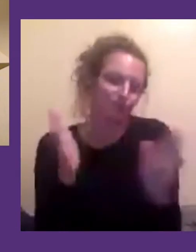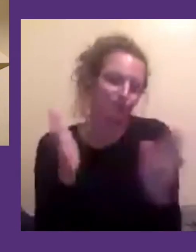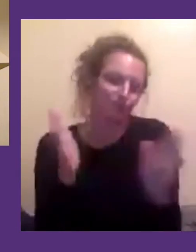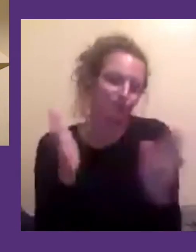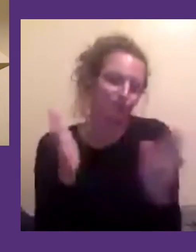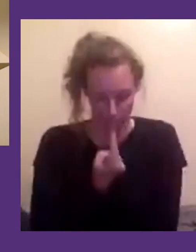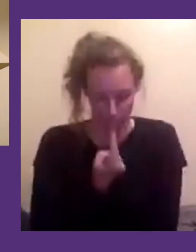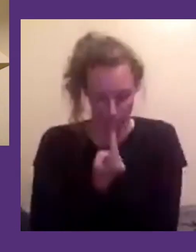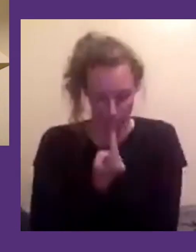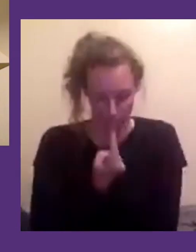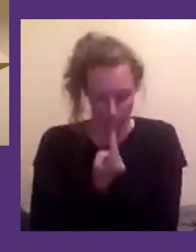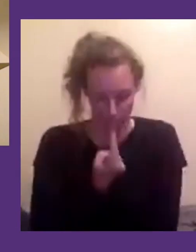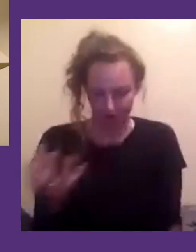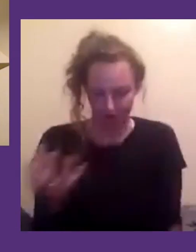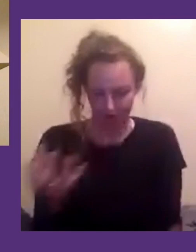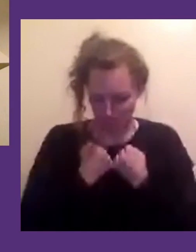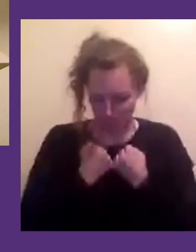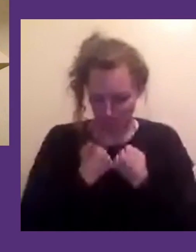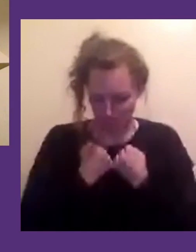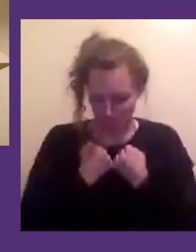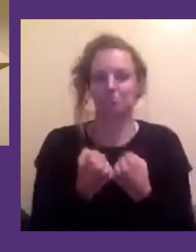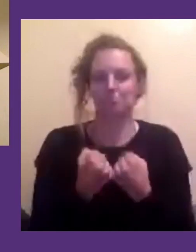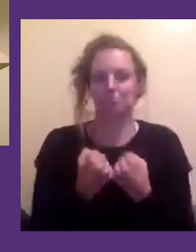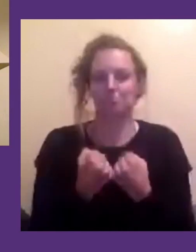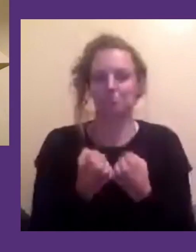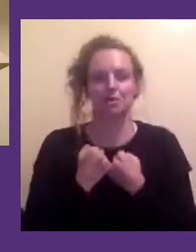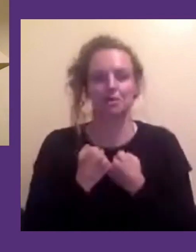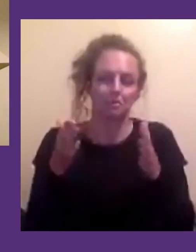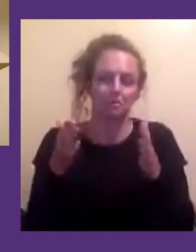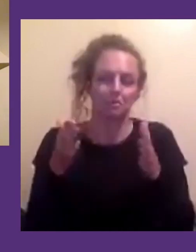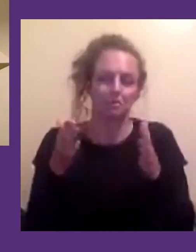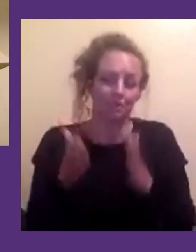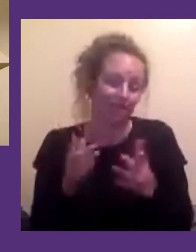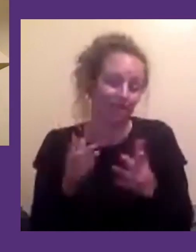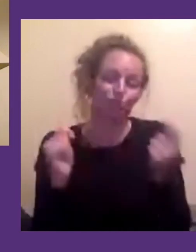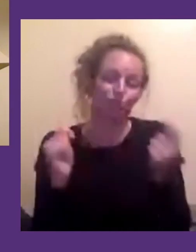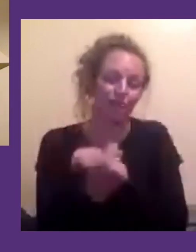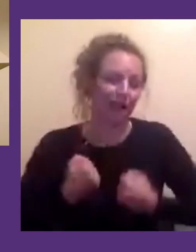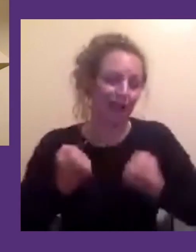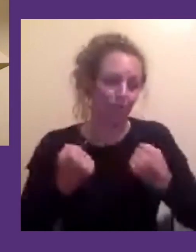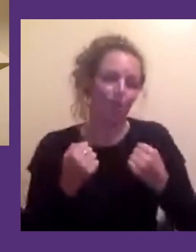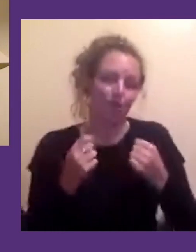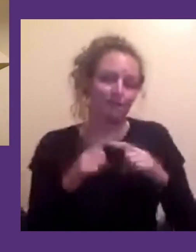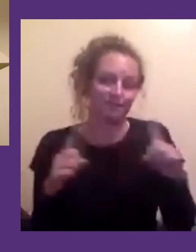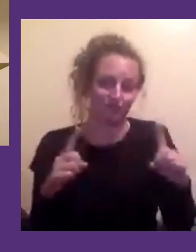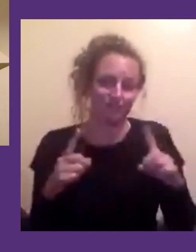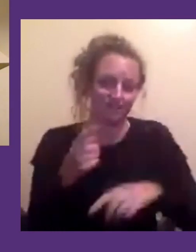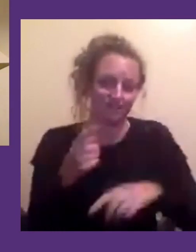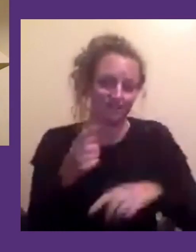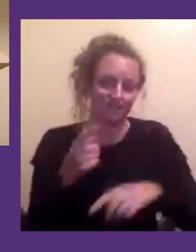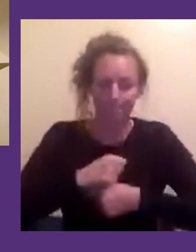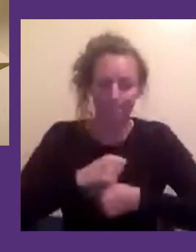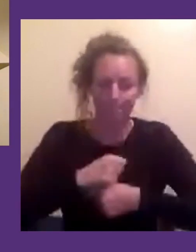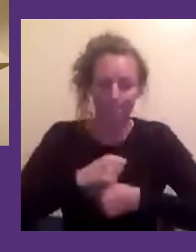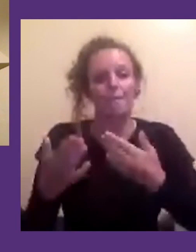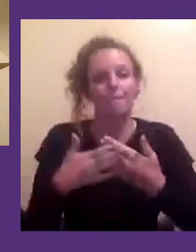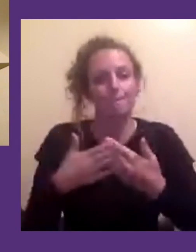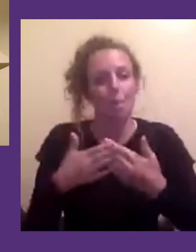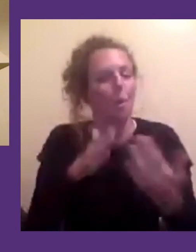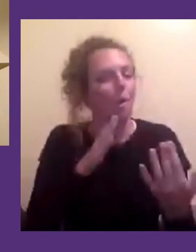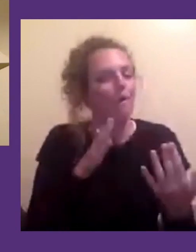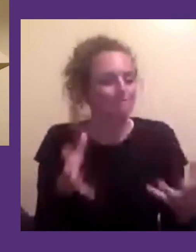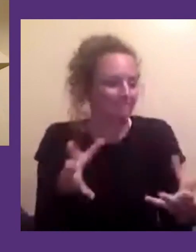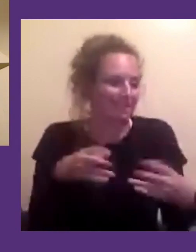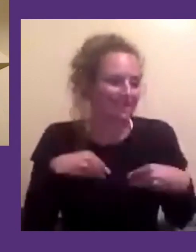change our differences and become more acceptable to others. And So when you what? think about